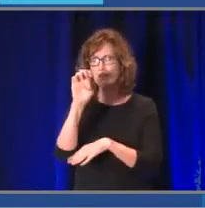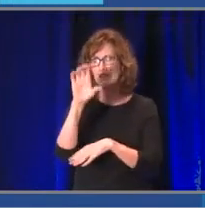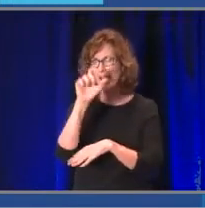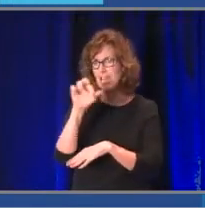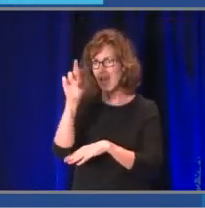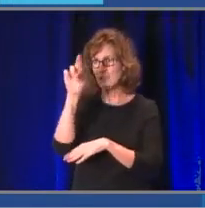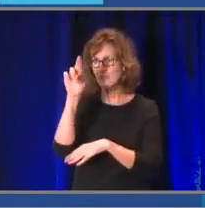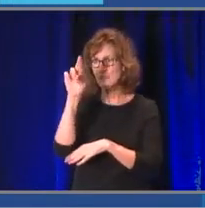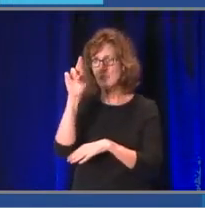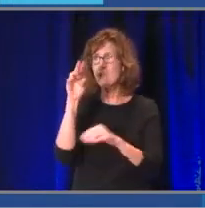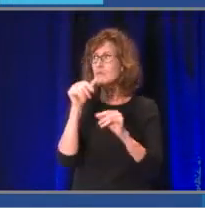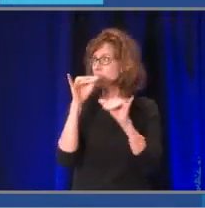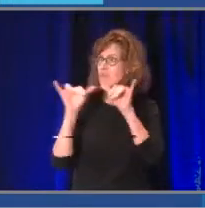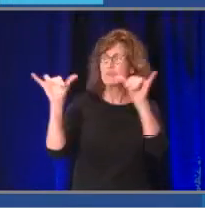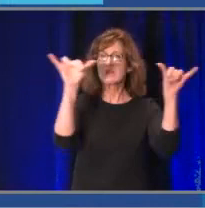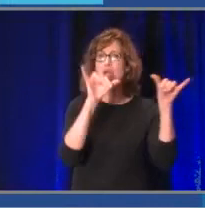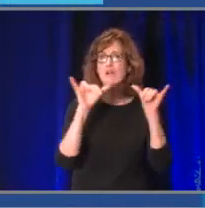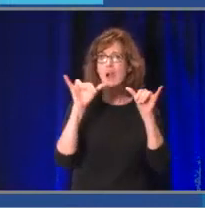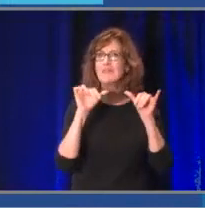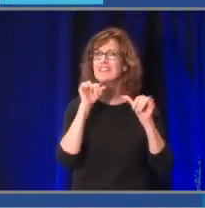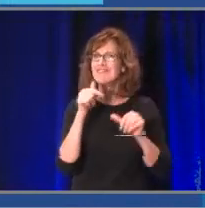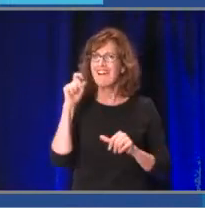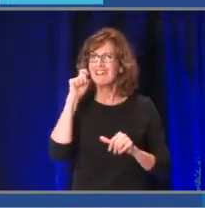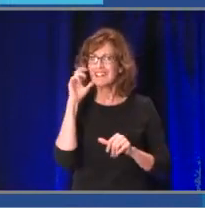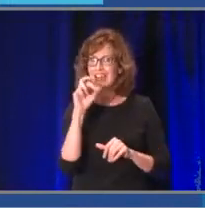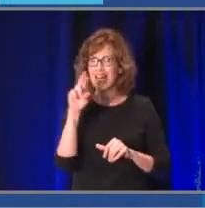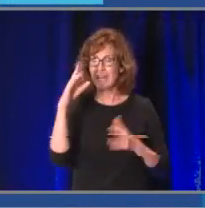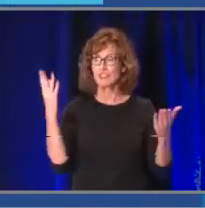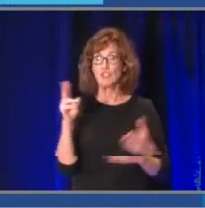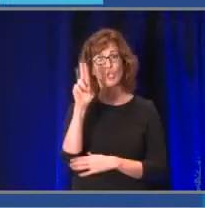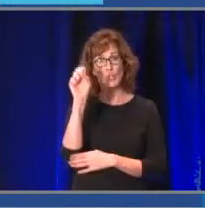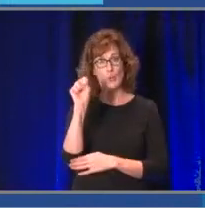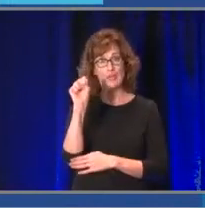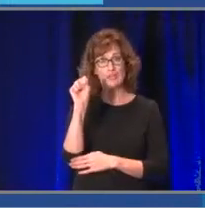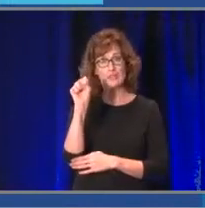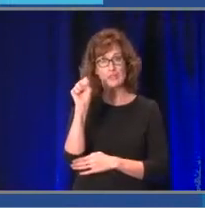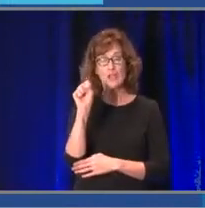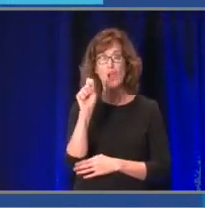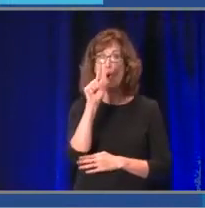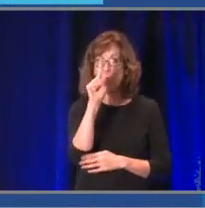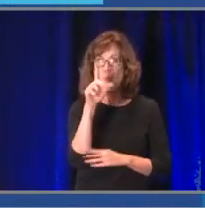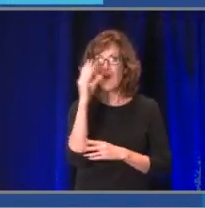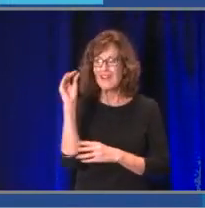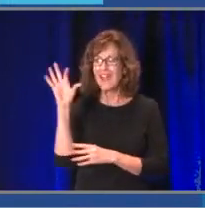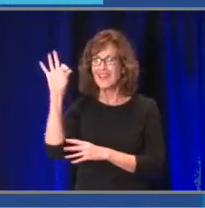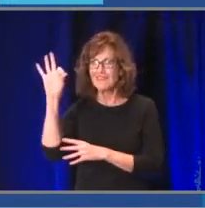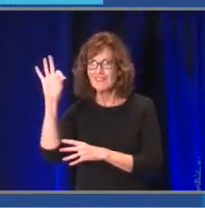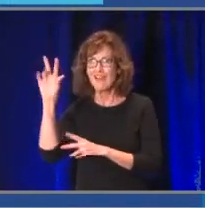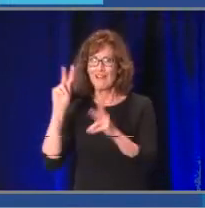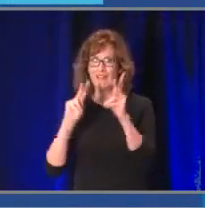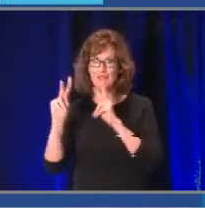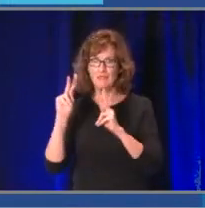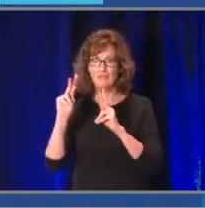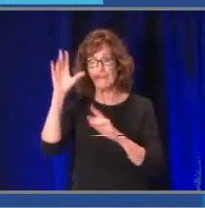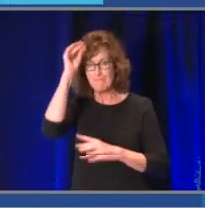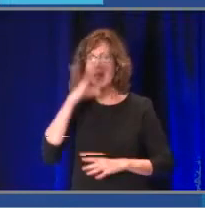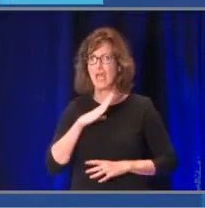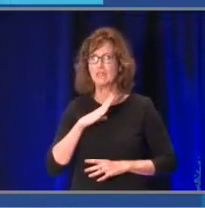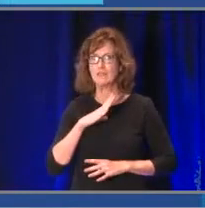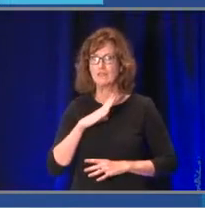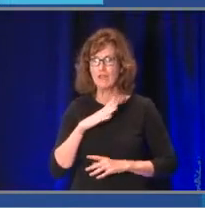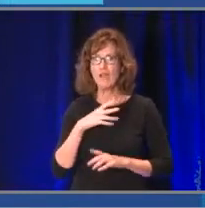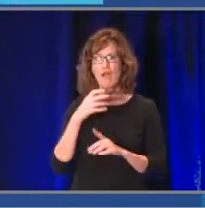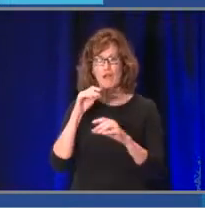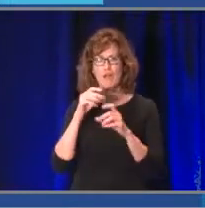non-skin cancer here in the United States of America. In fact, 1 of 9 men will have prostate cancer in their lifetime. And